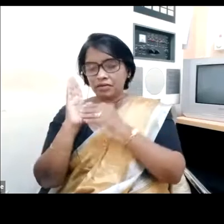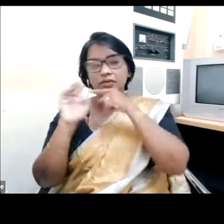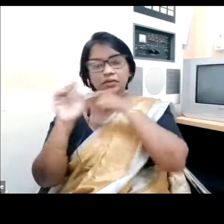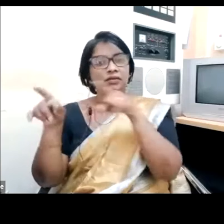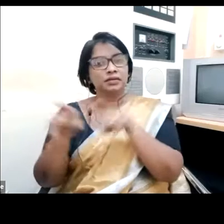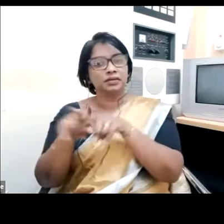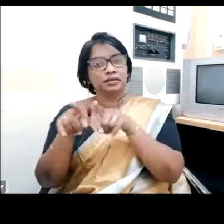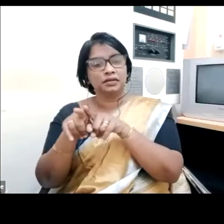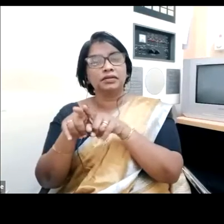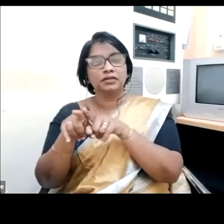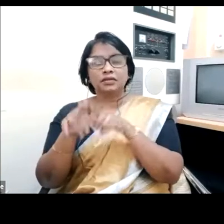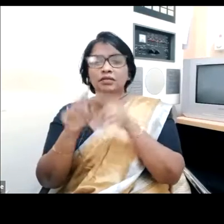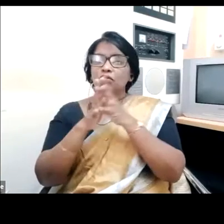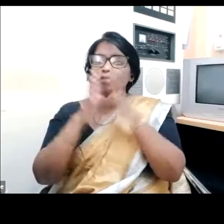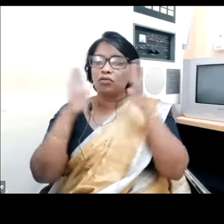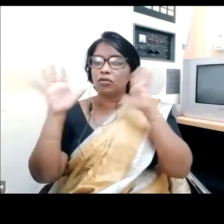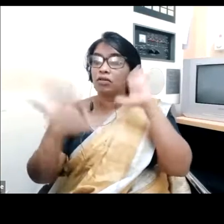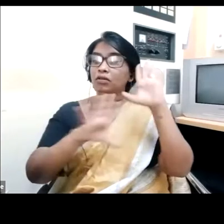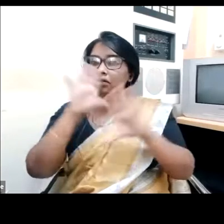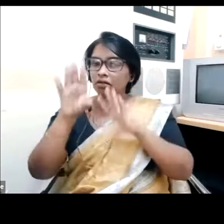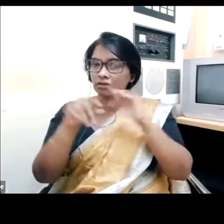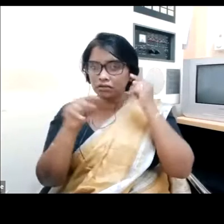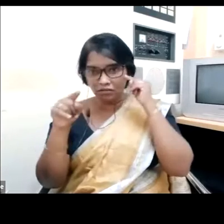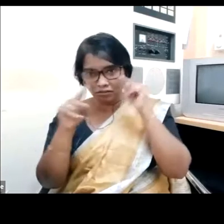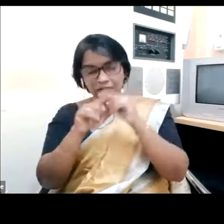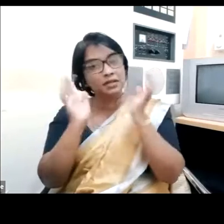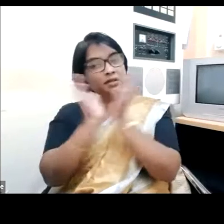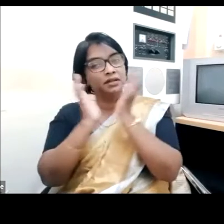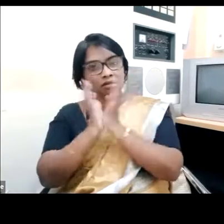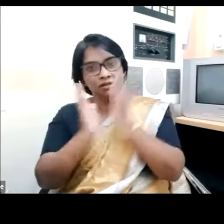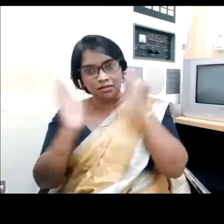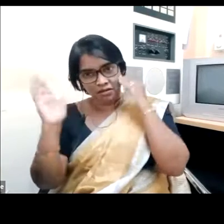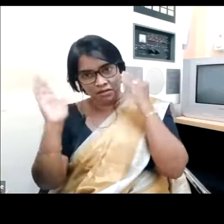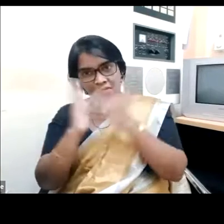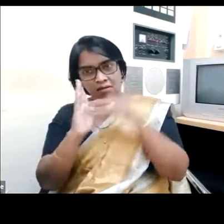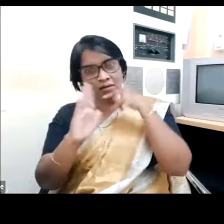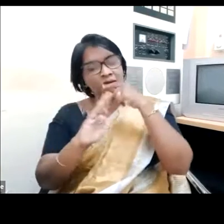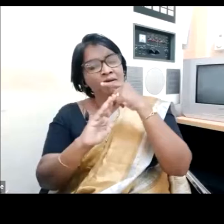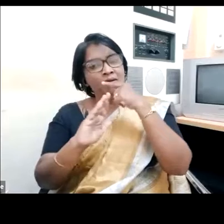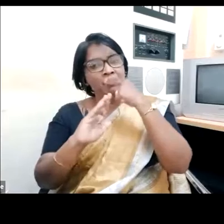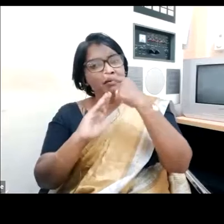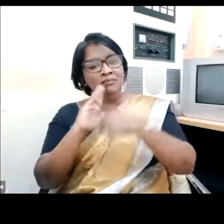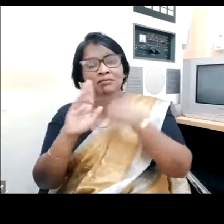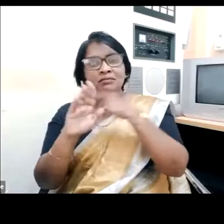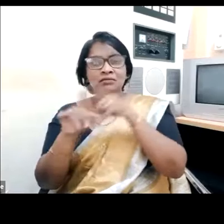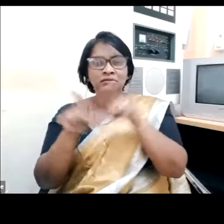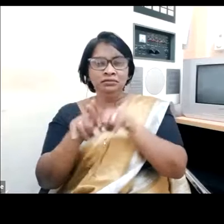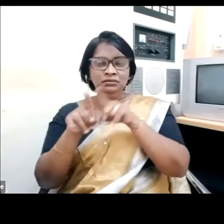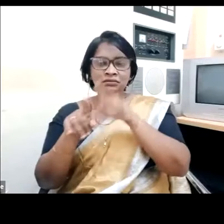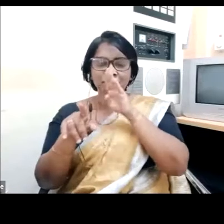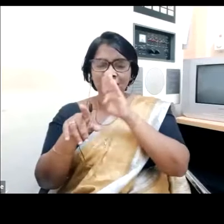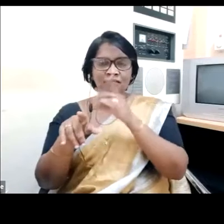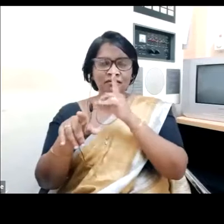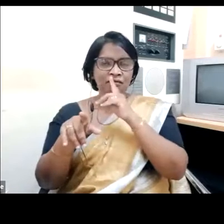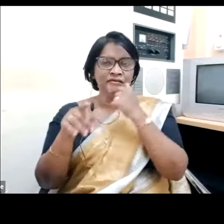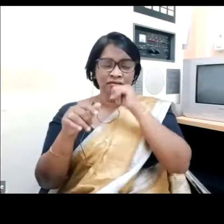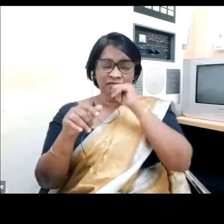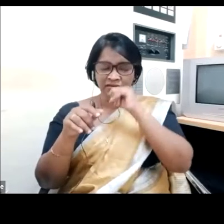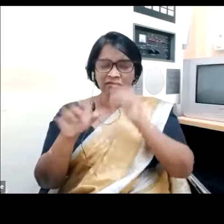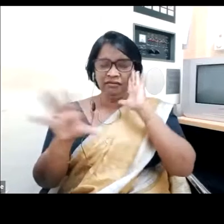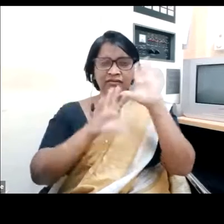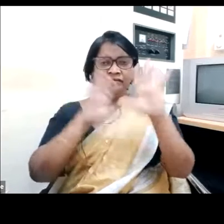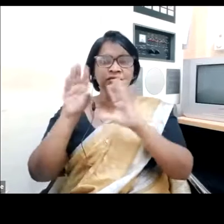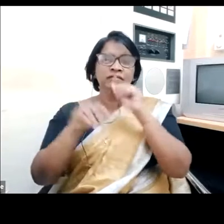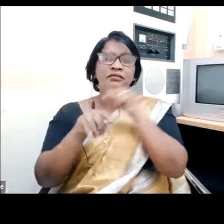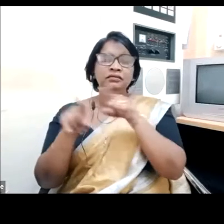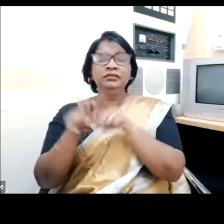forest estimates in the country, but the official statistic is that we have 29.15% of our land area